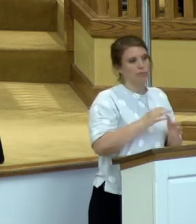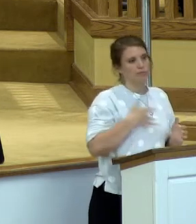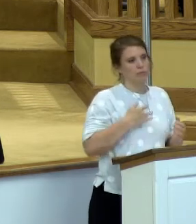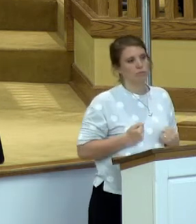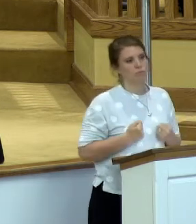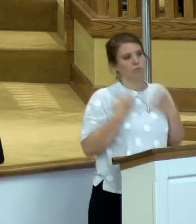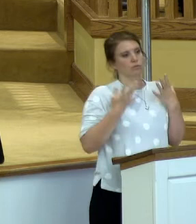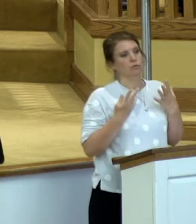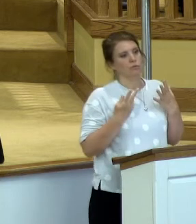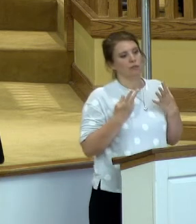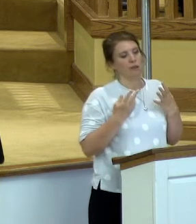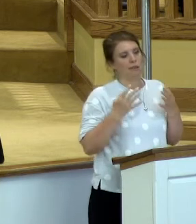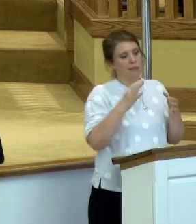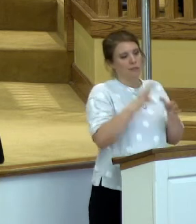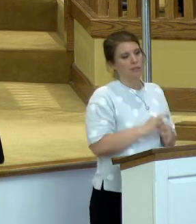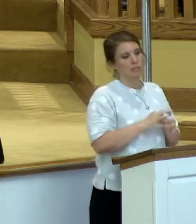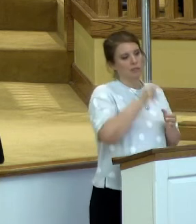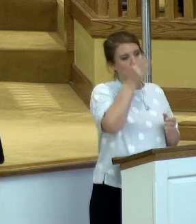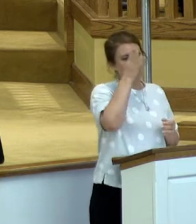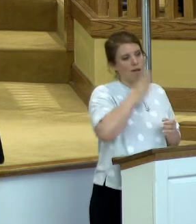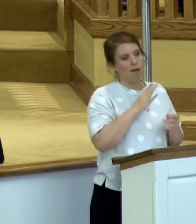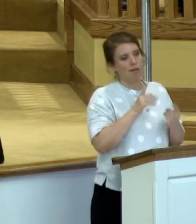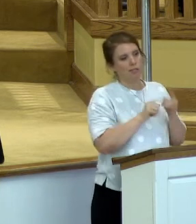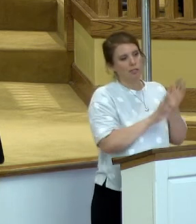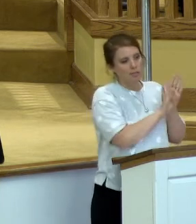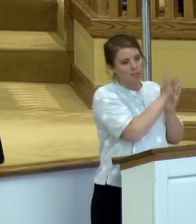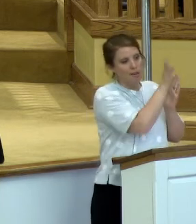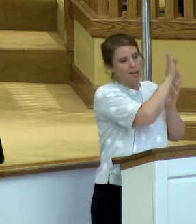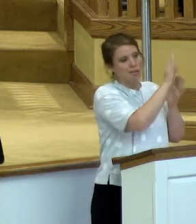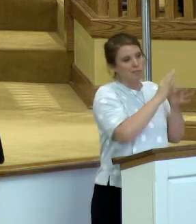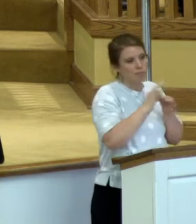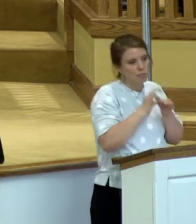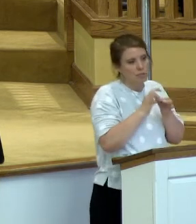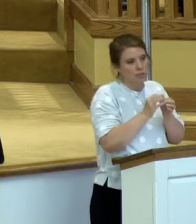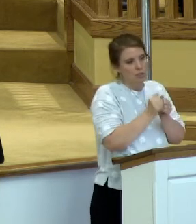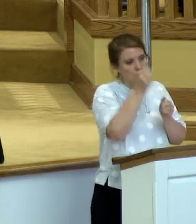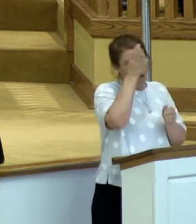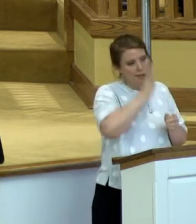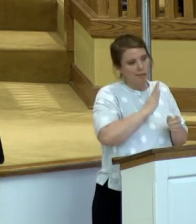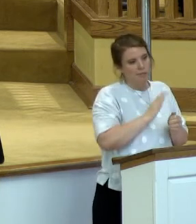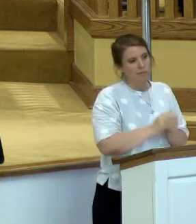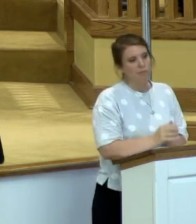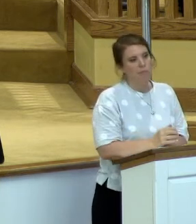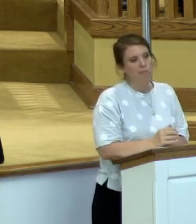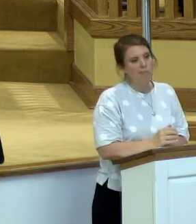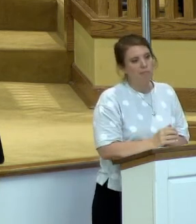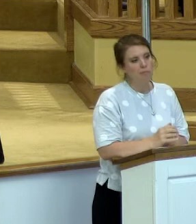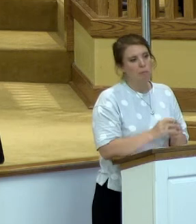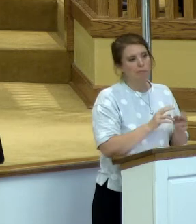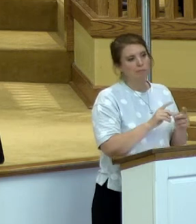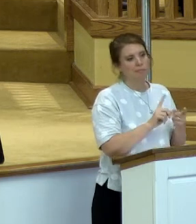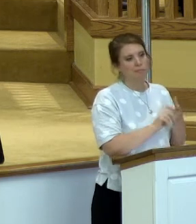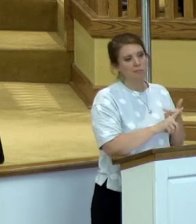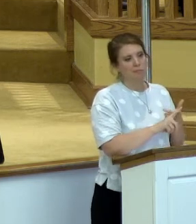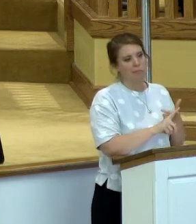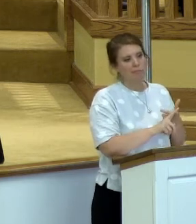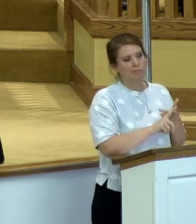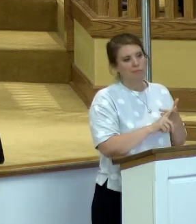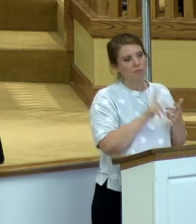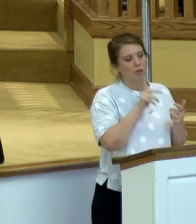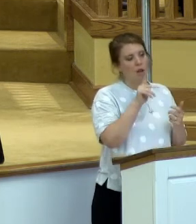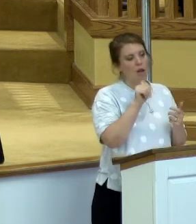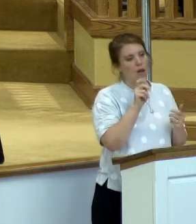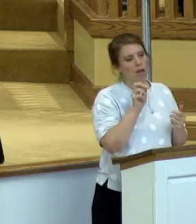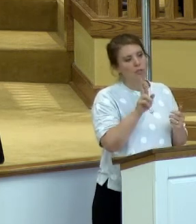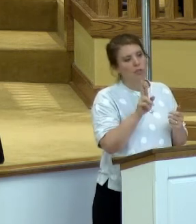that is where a lot of times you can feel connection there, and you can feel inspired in pursuing a relationship with God. Like, in